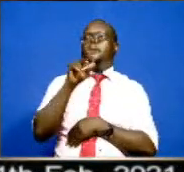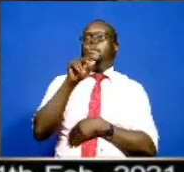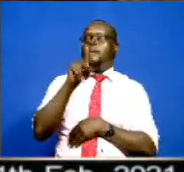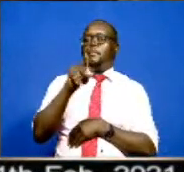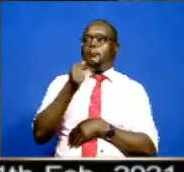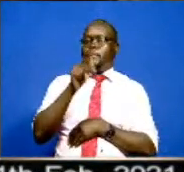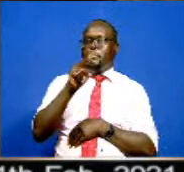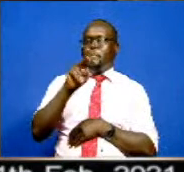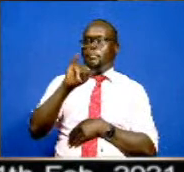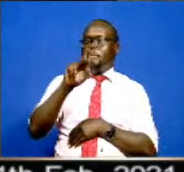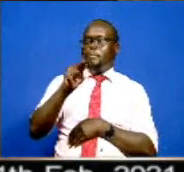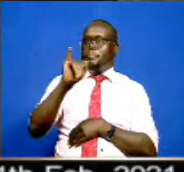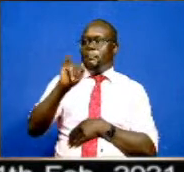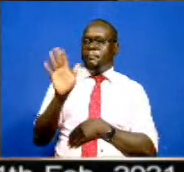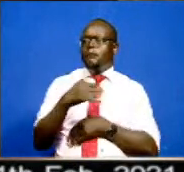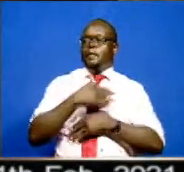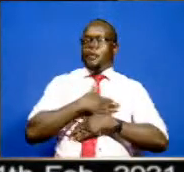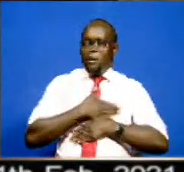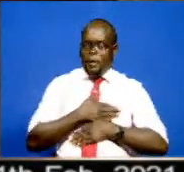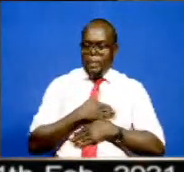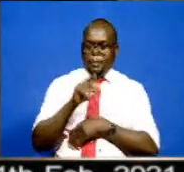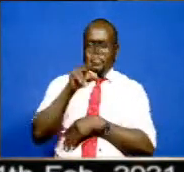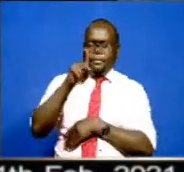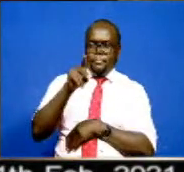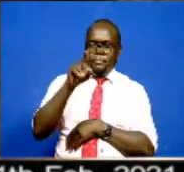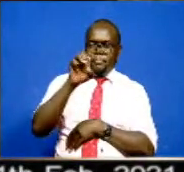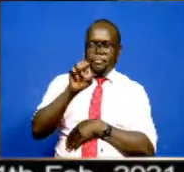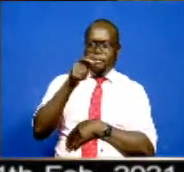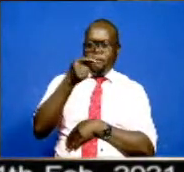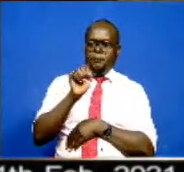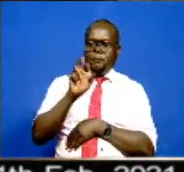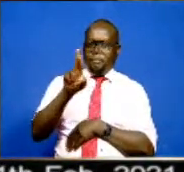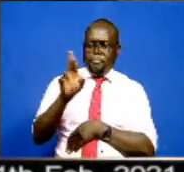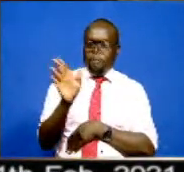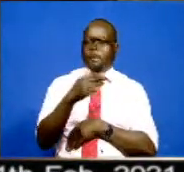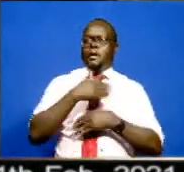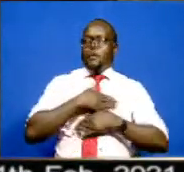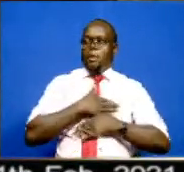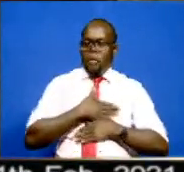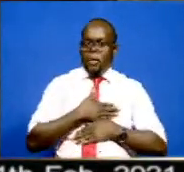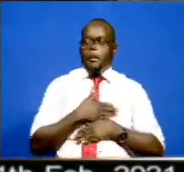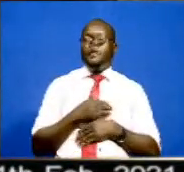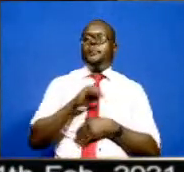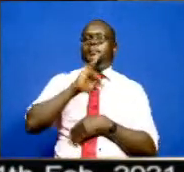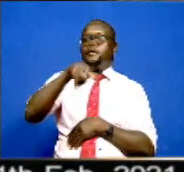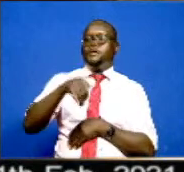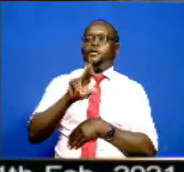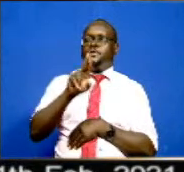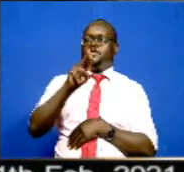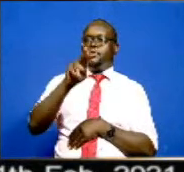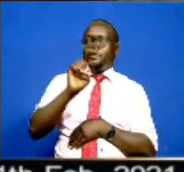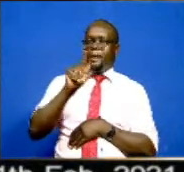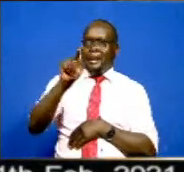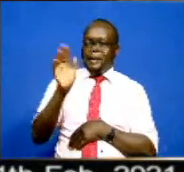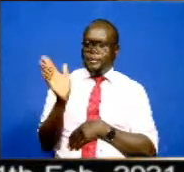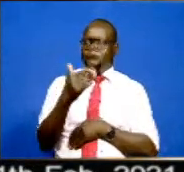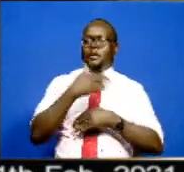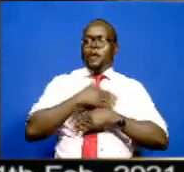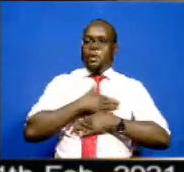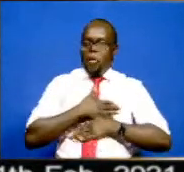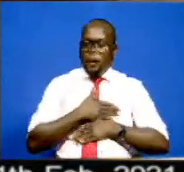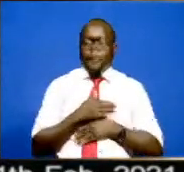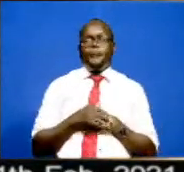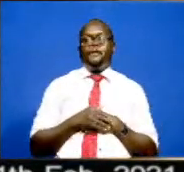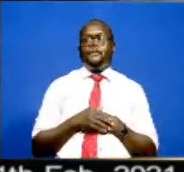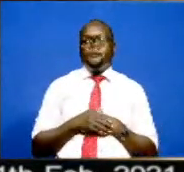MP. The Honorable Alfred Kiptol Keter, MP. The Honorable Junaid Sheikh Nur Mohammed, MP. The Honorable